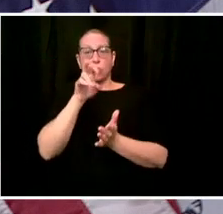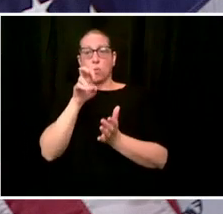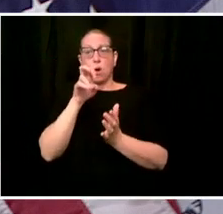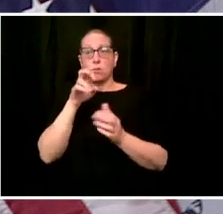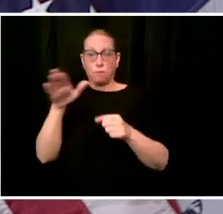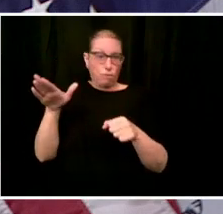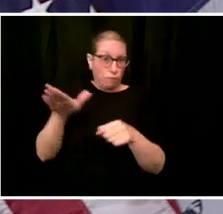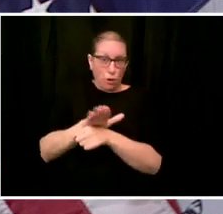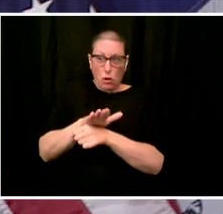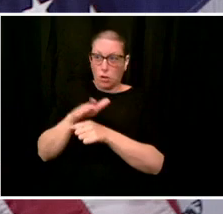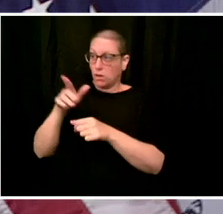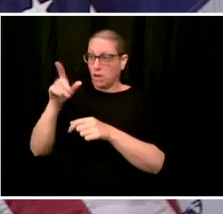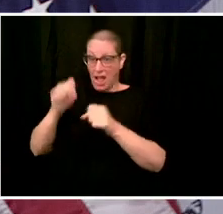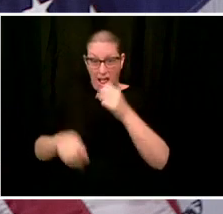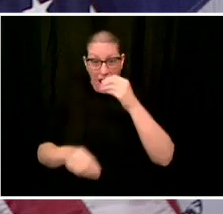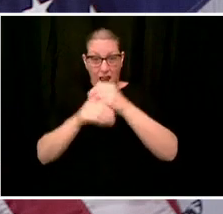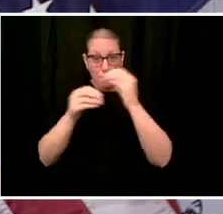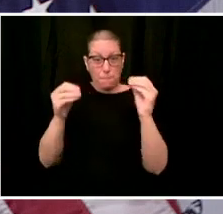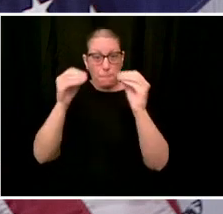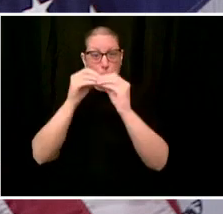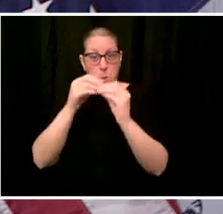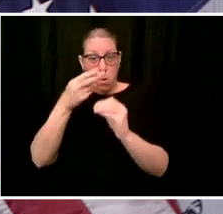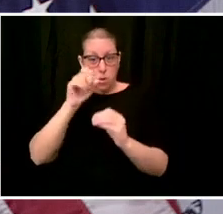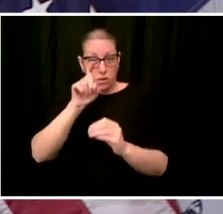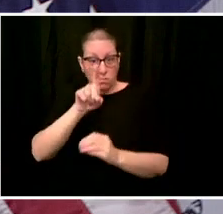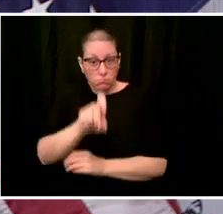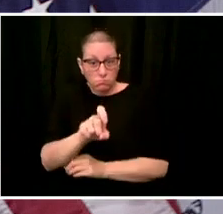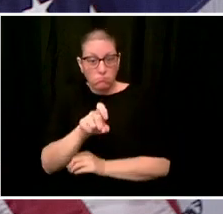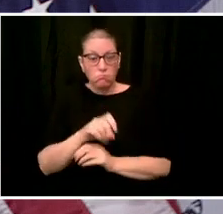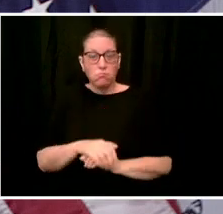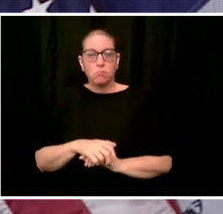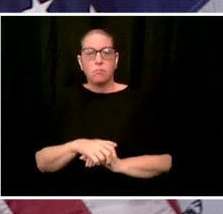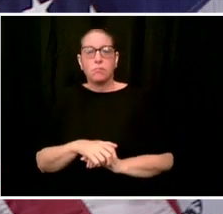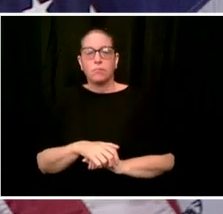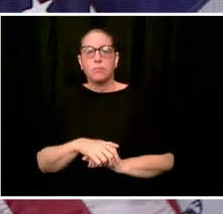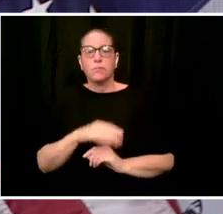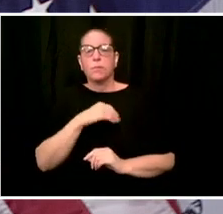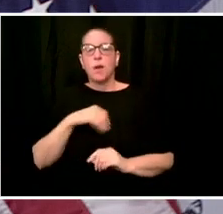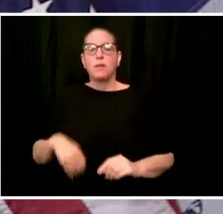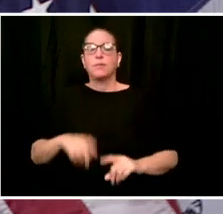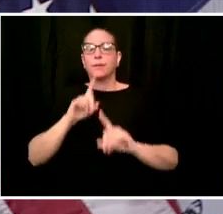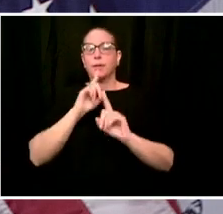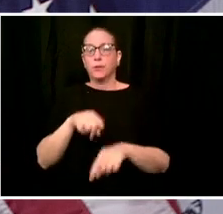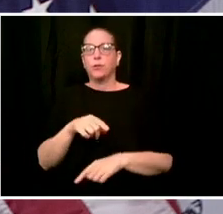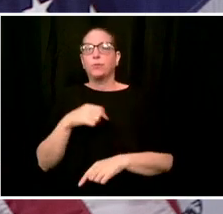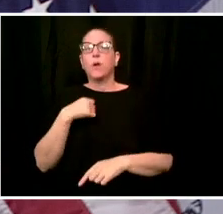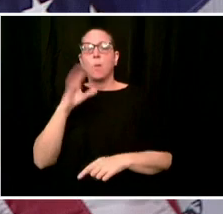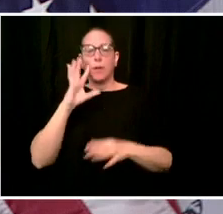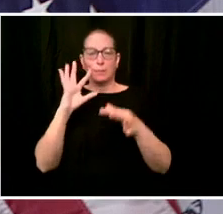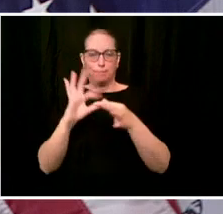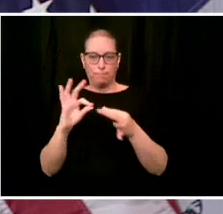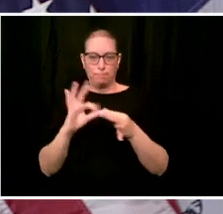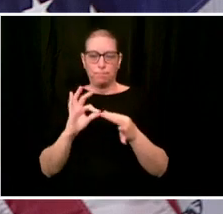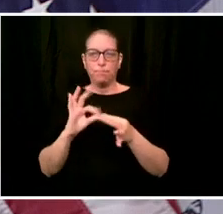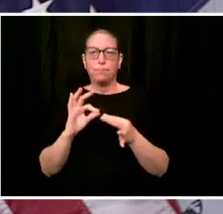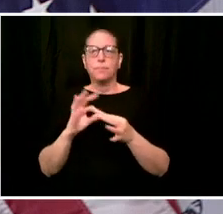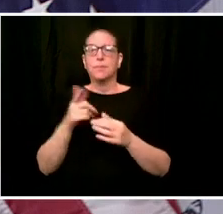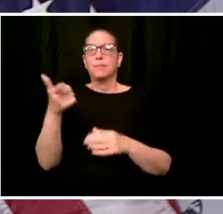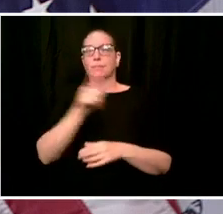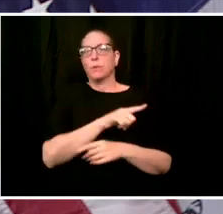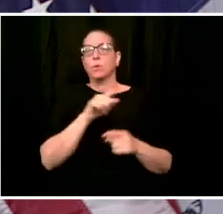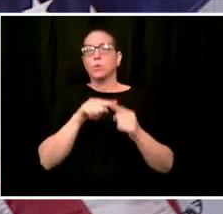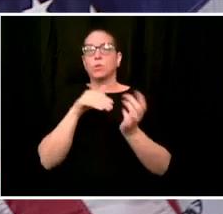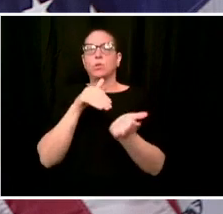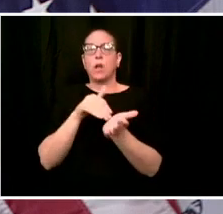Erin, so let me speak broadly, and then I'll turn to Dr. Ted Long, who is running the entire Test and Trace